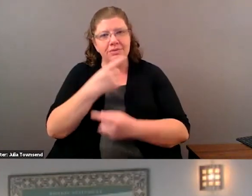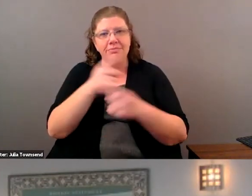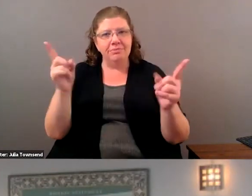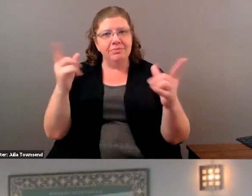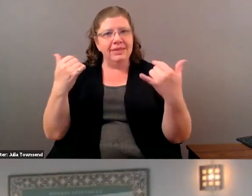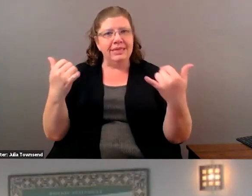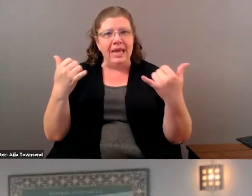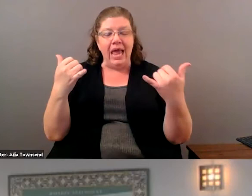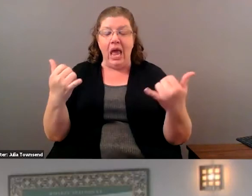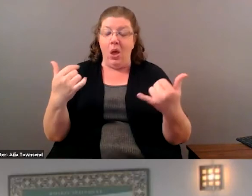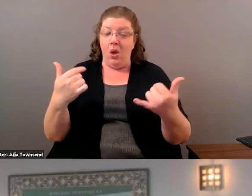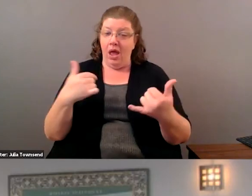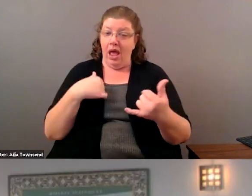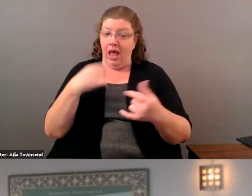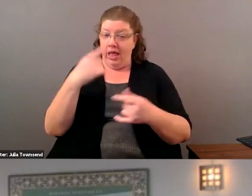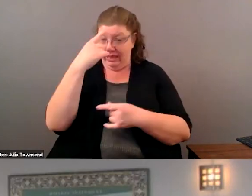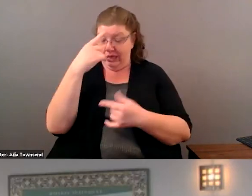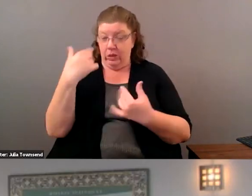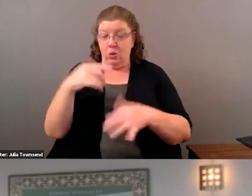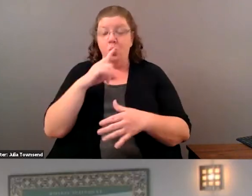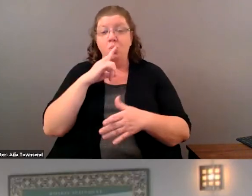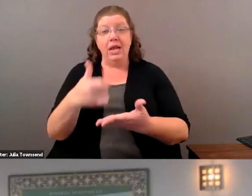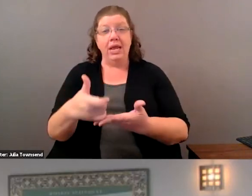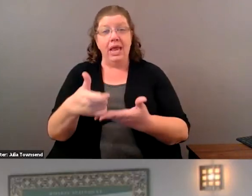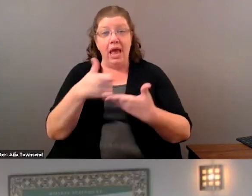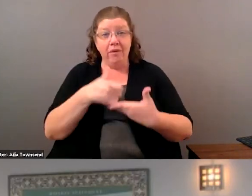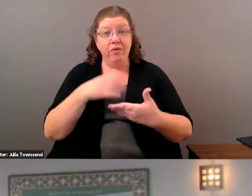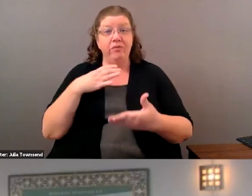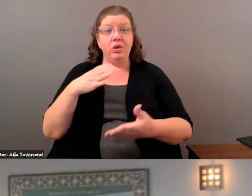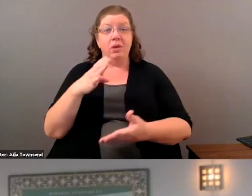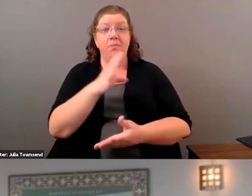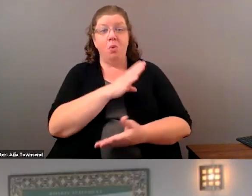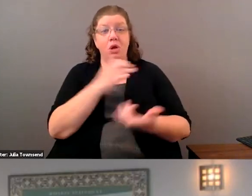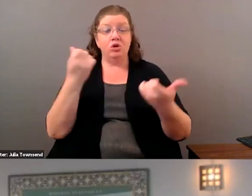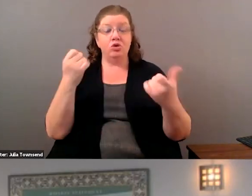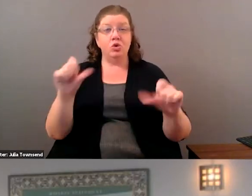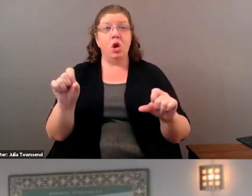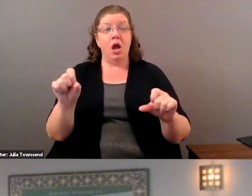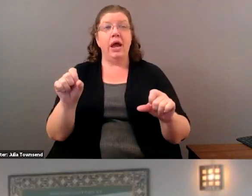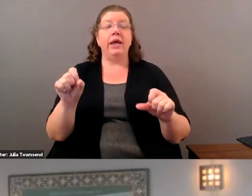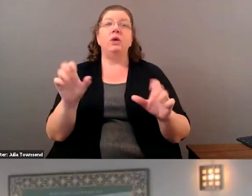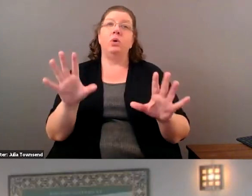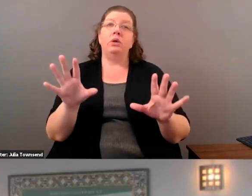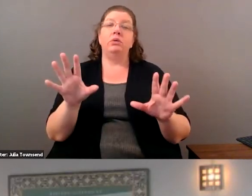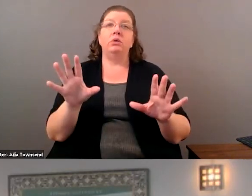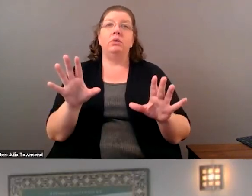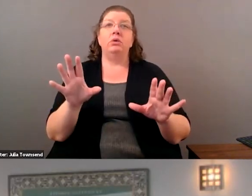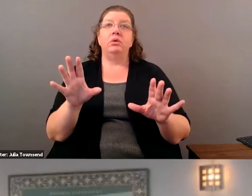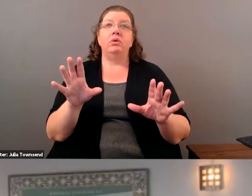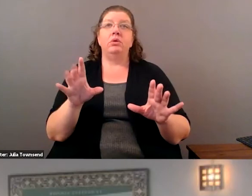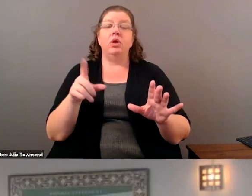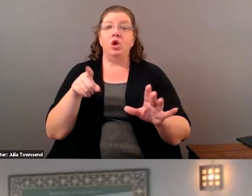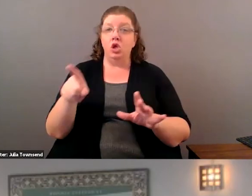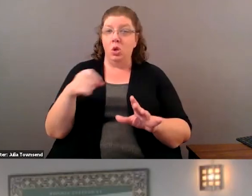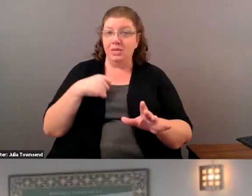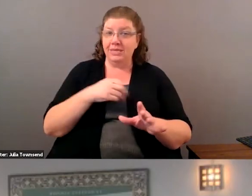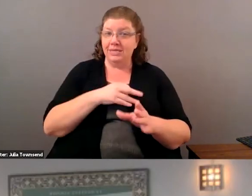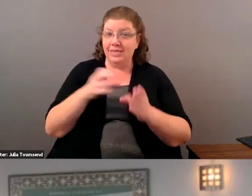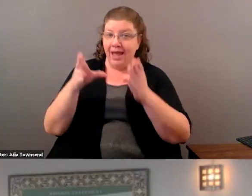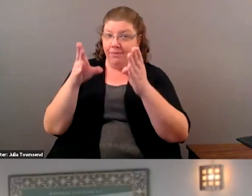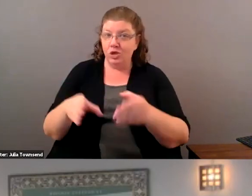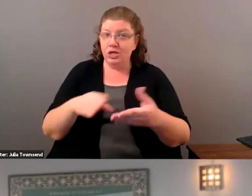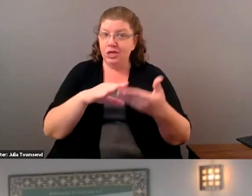that I think it would be really helpful for the board to try to be, or the you as a staff member and the community